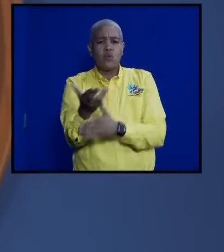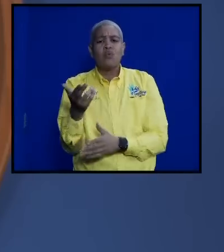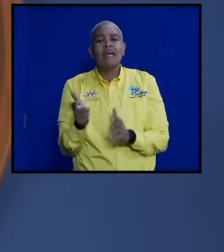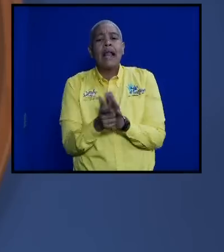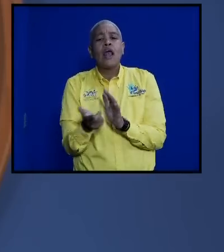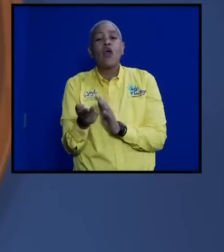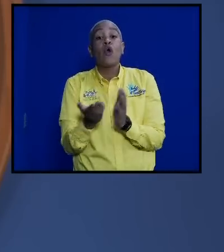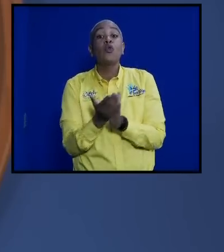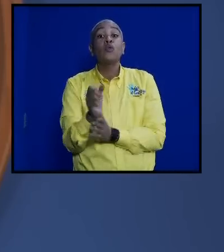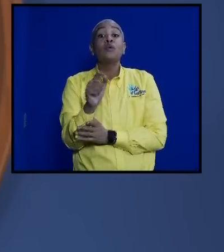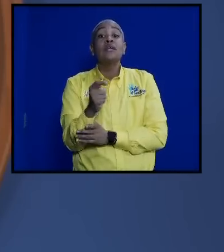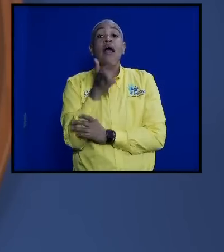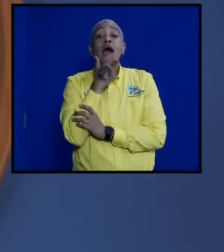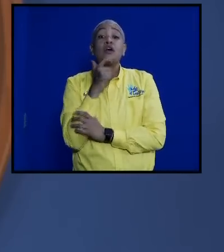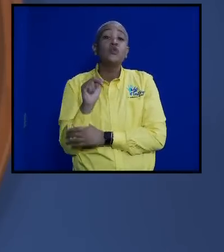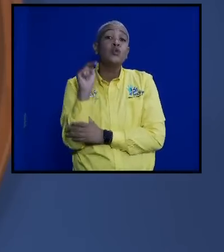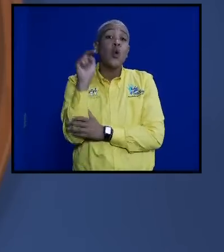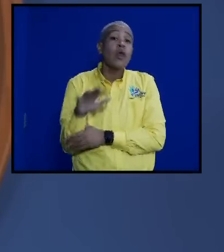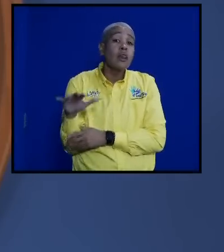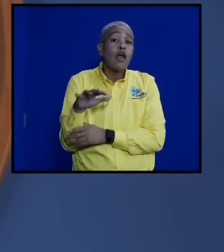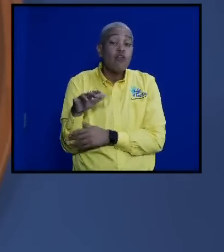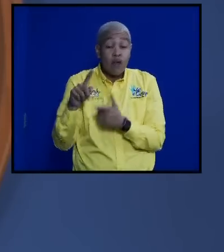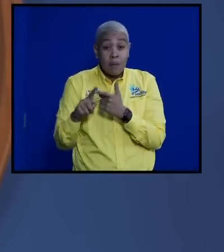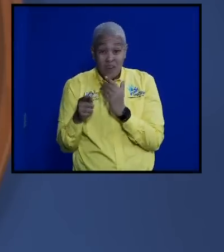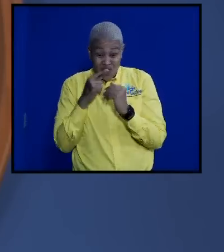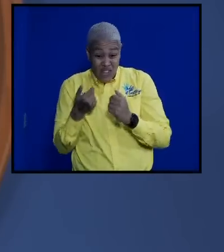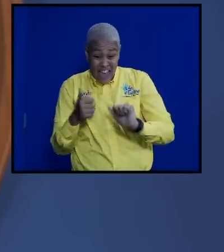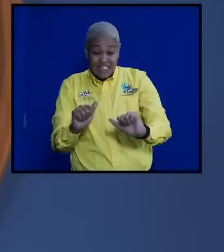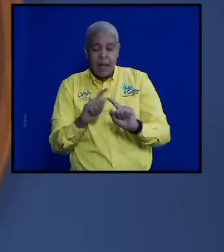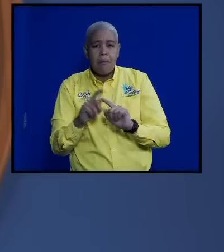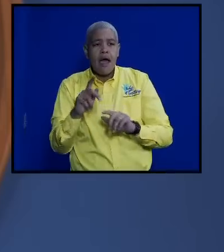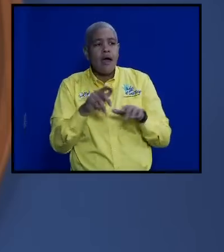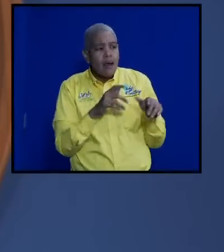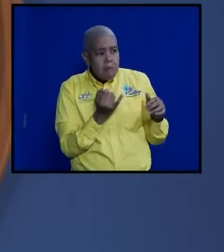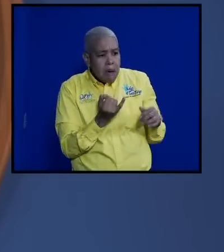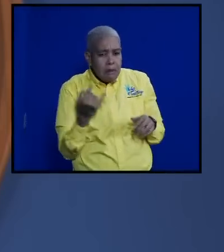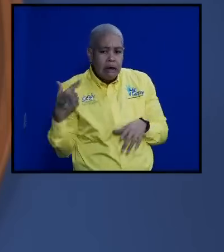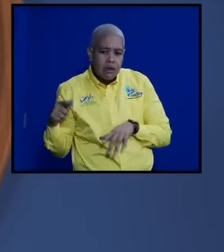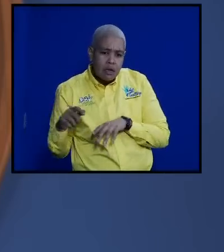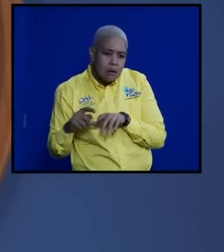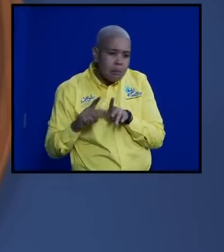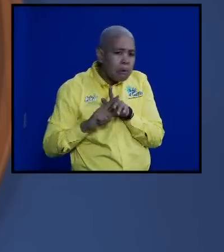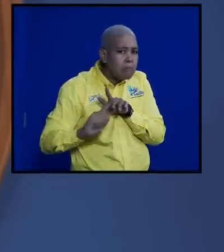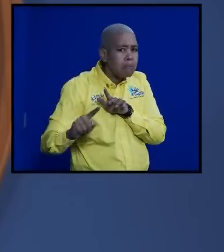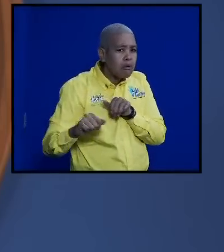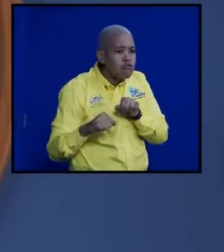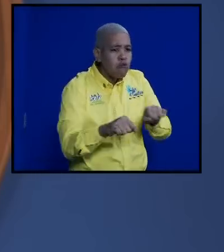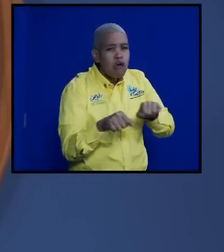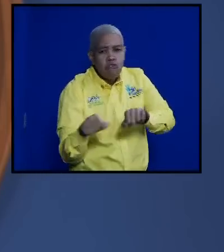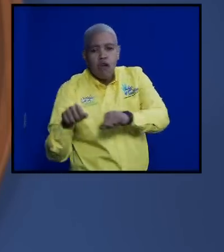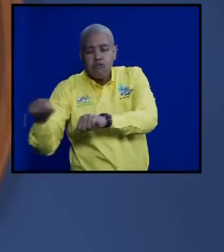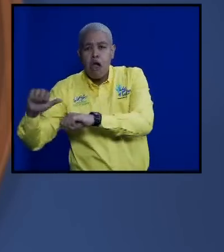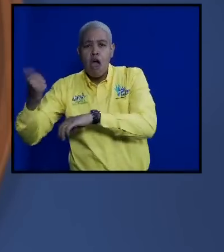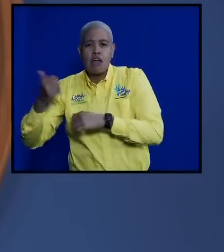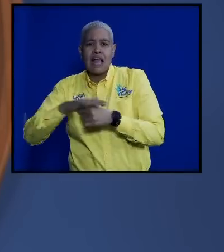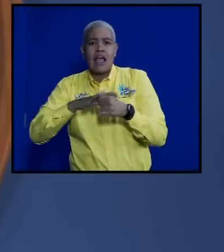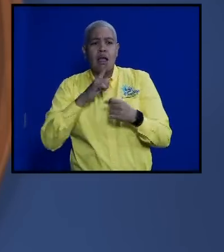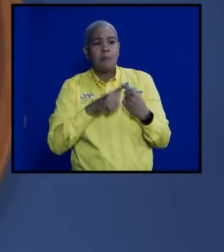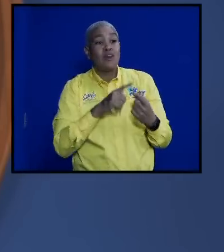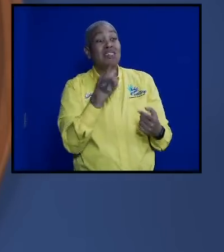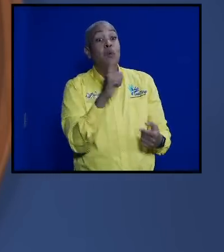St. Andrew North Division, as well as attempts by migrant criminals to align and establish themselves in some hotspots in the